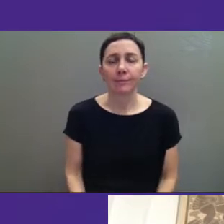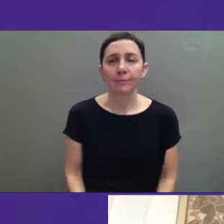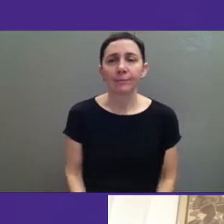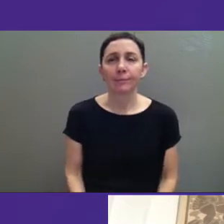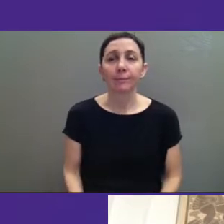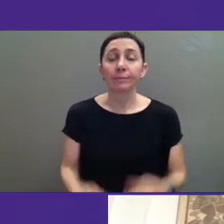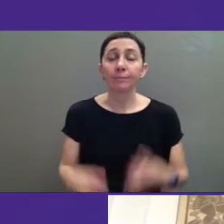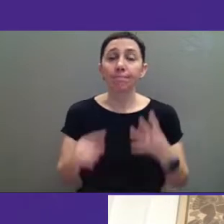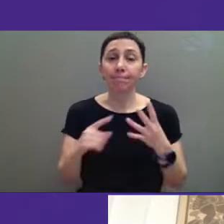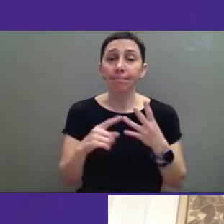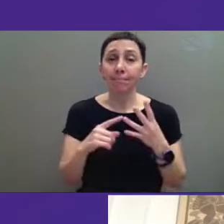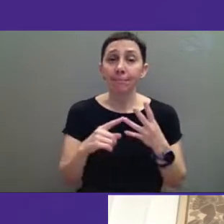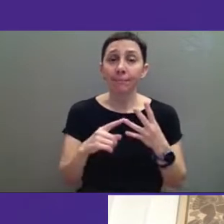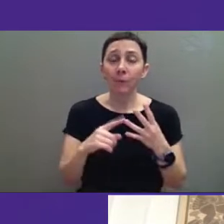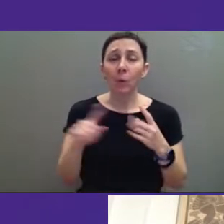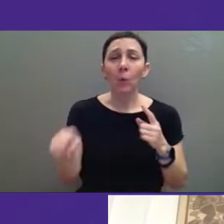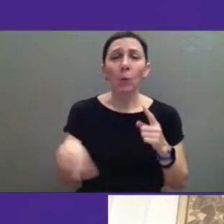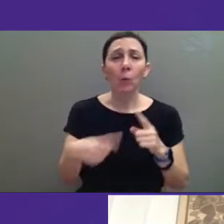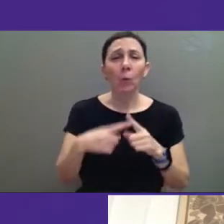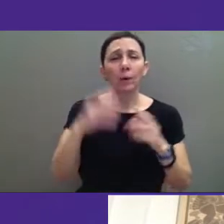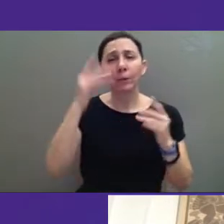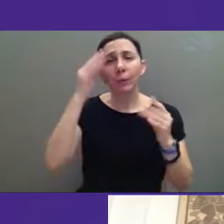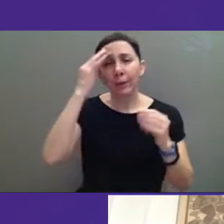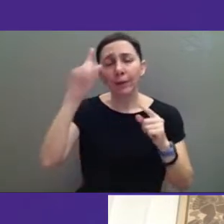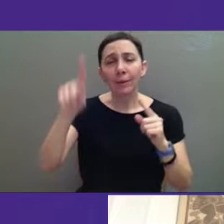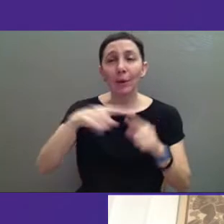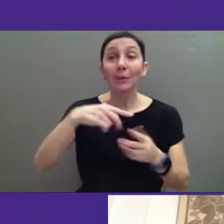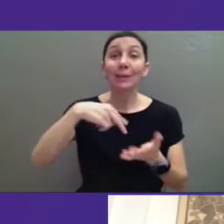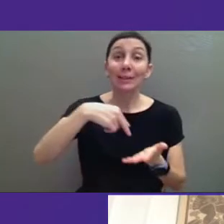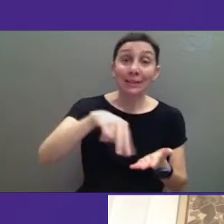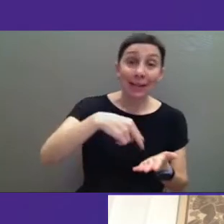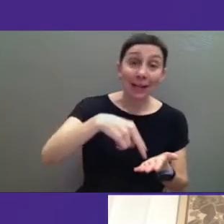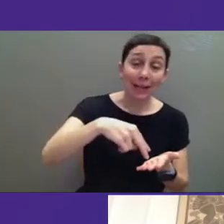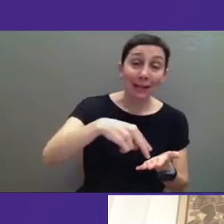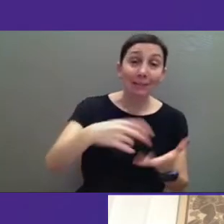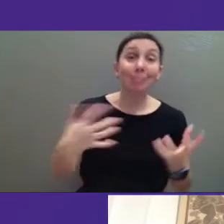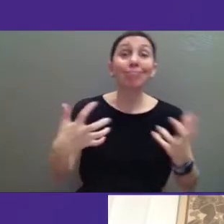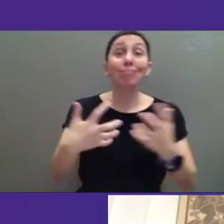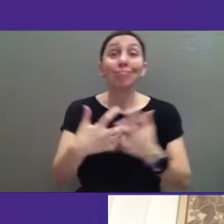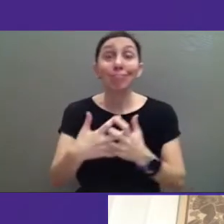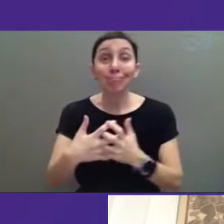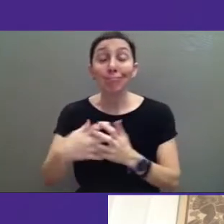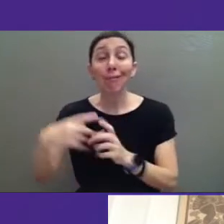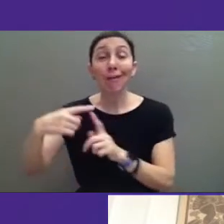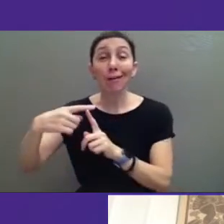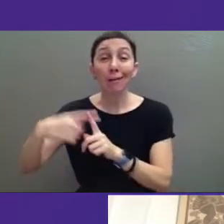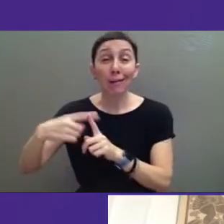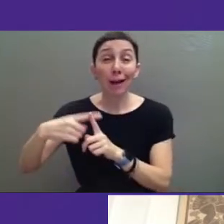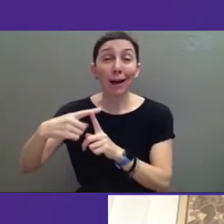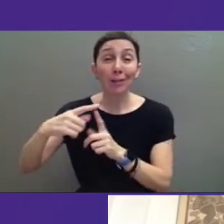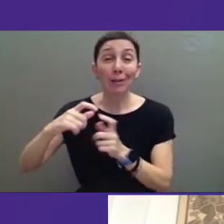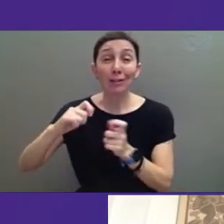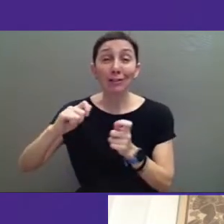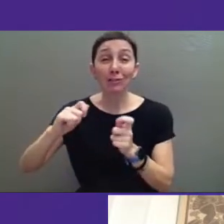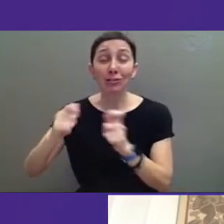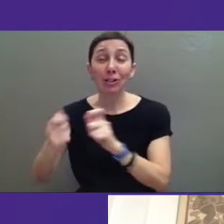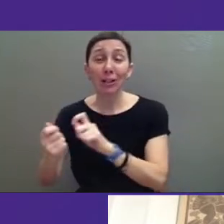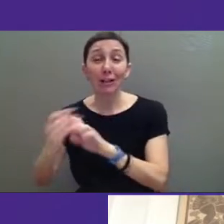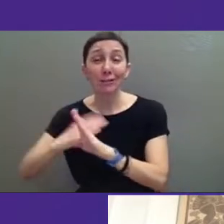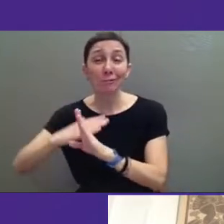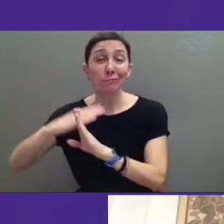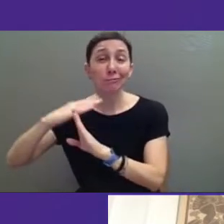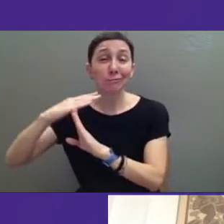When you think about dance and climate change, what do you